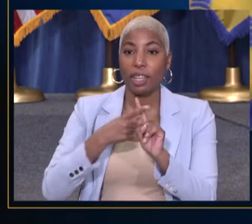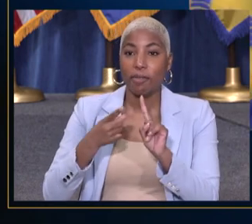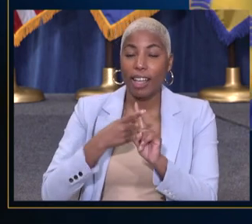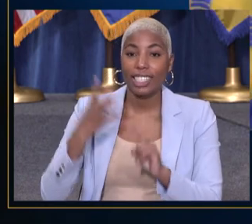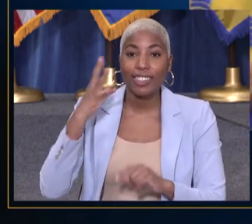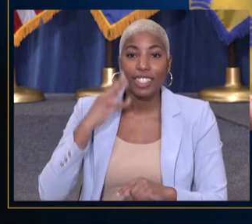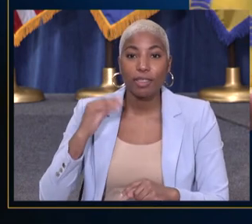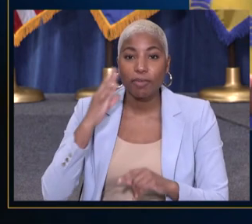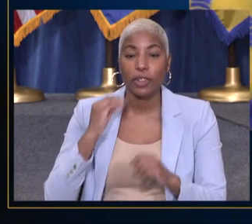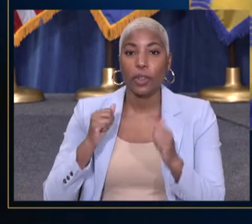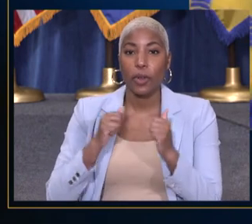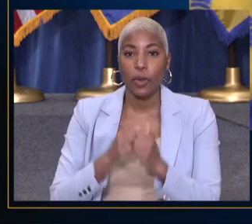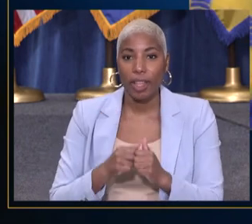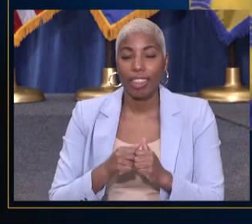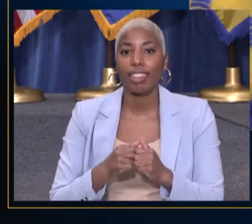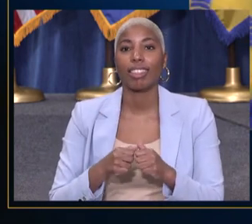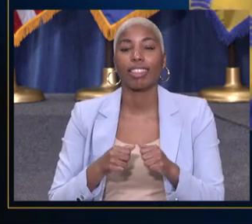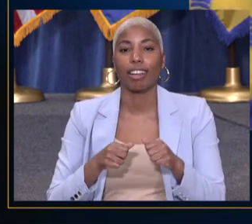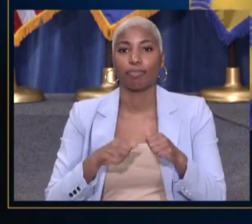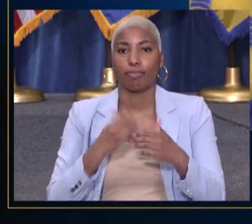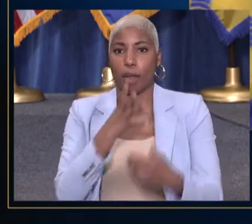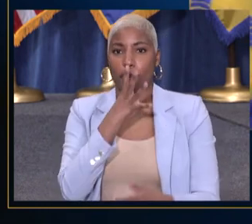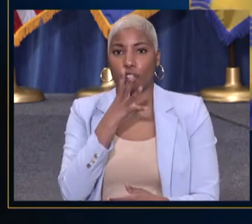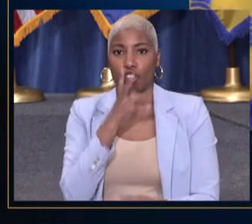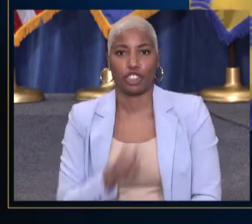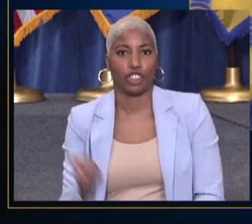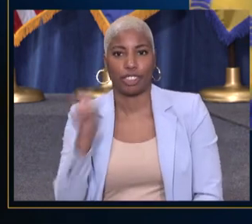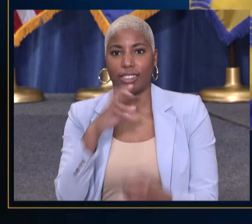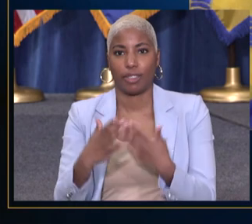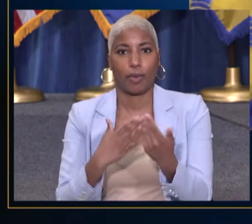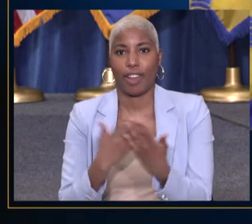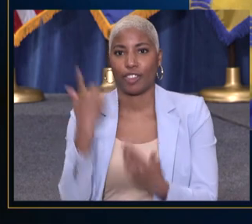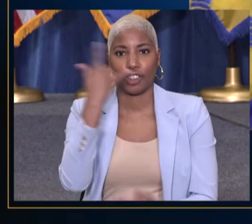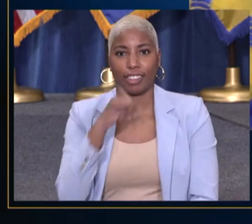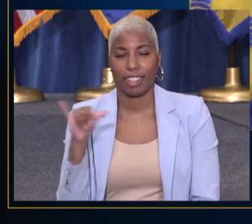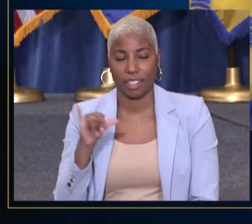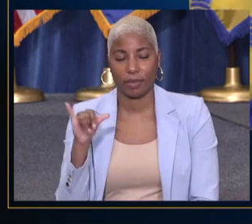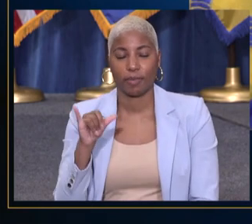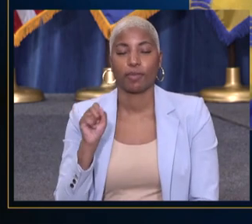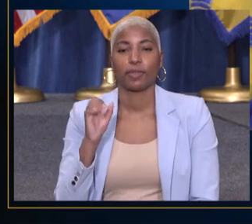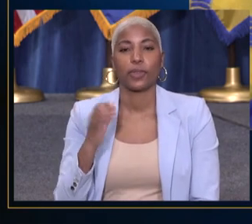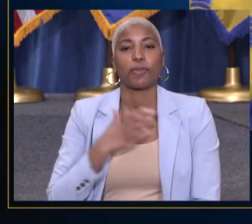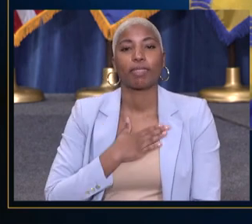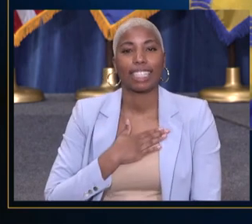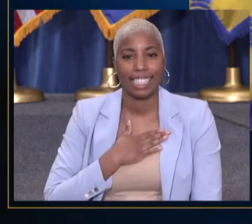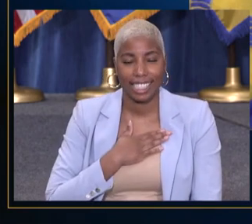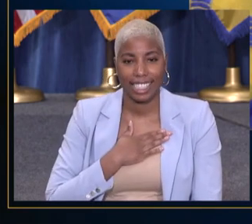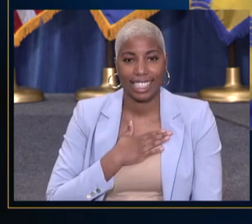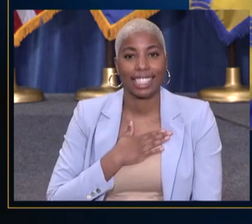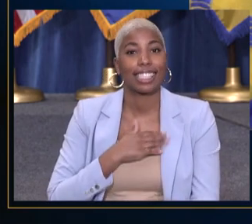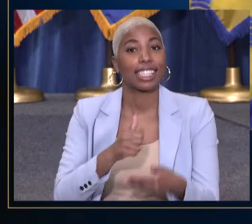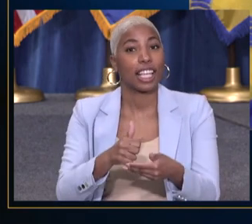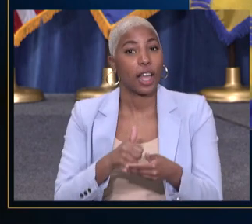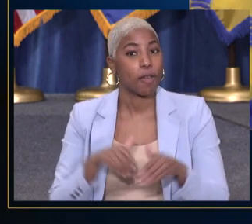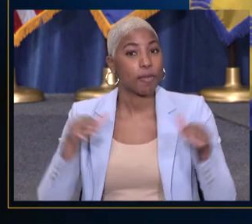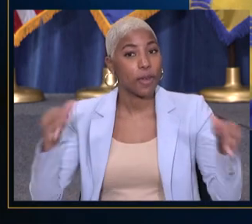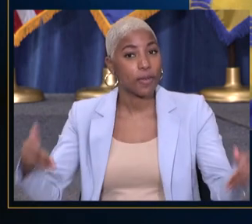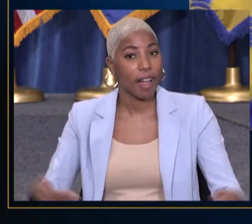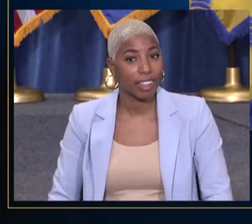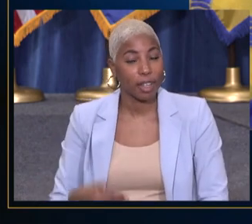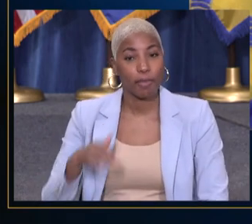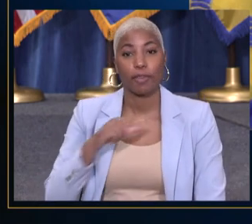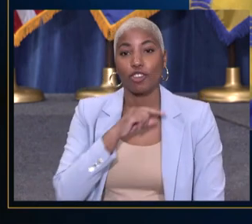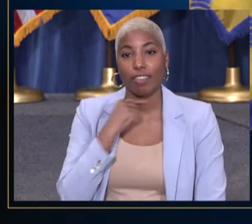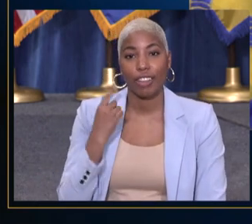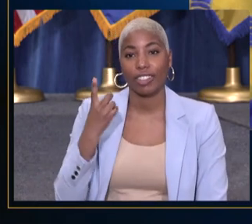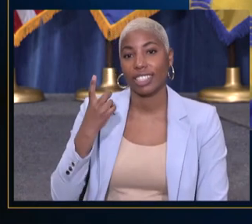experience through their reproductive and motherhood journey, whatever it would be. So please help me welcome to the stage the Reverend